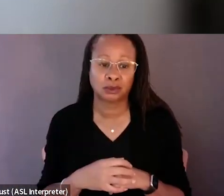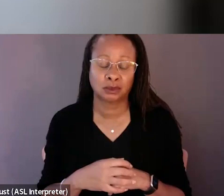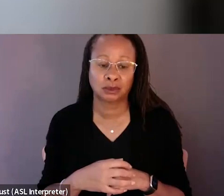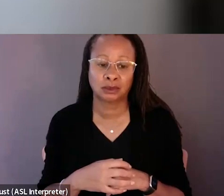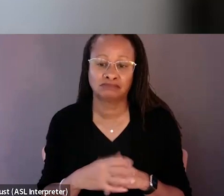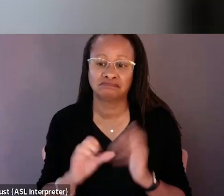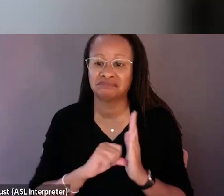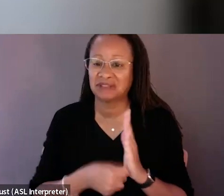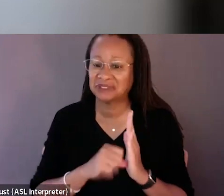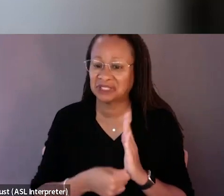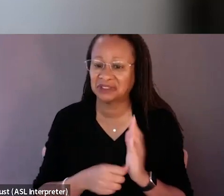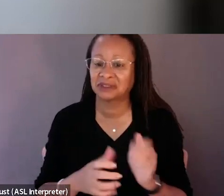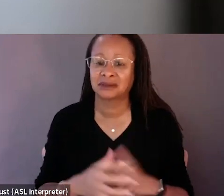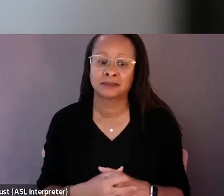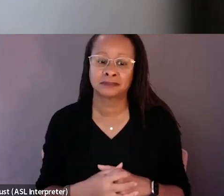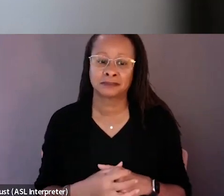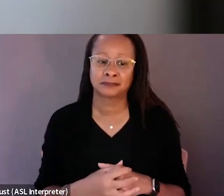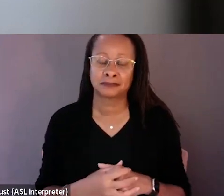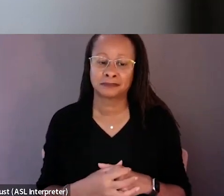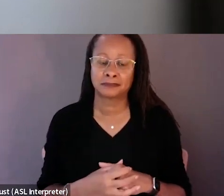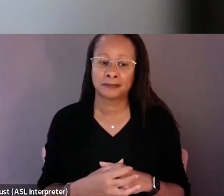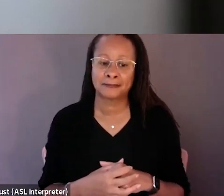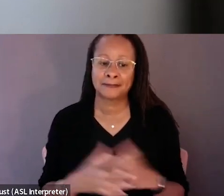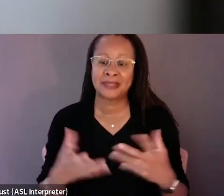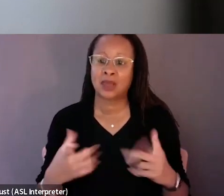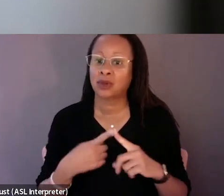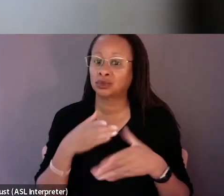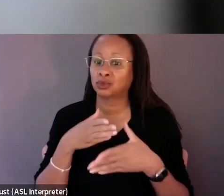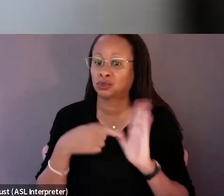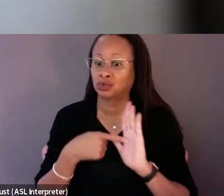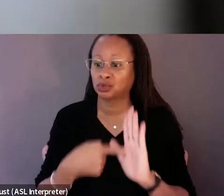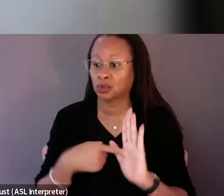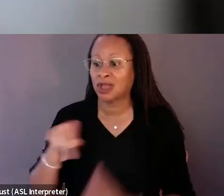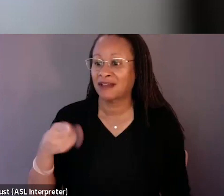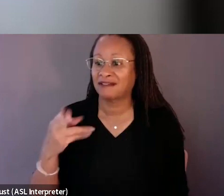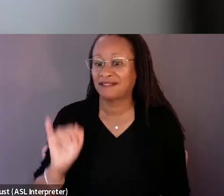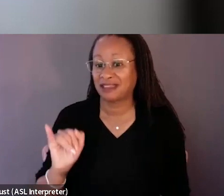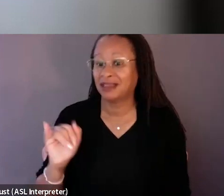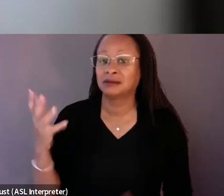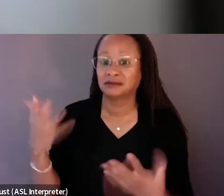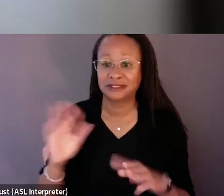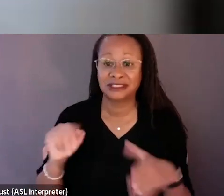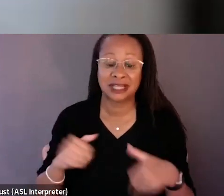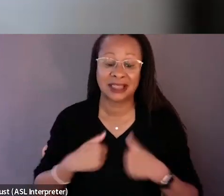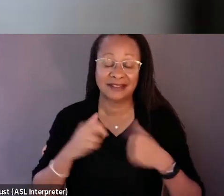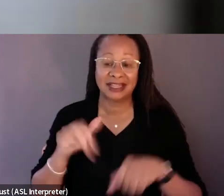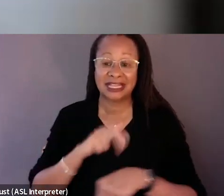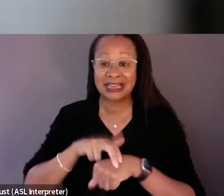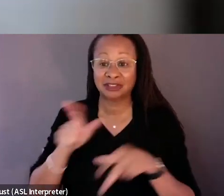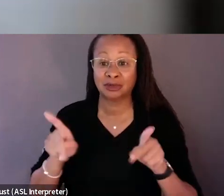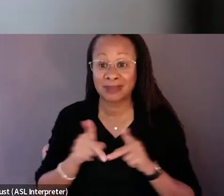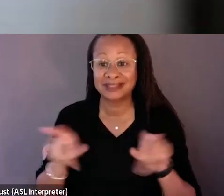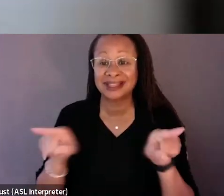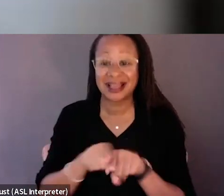to emphasize that I want to show that Fees has been living in a natural place as